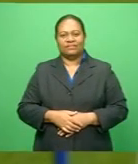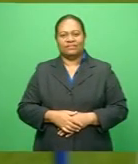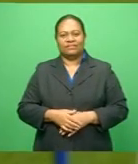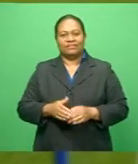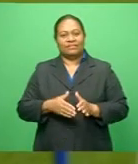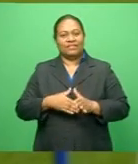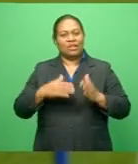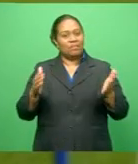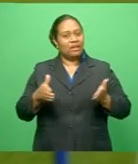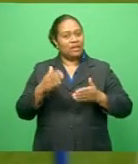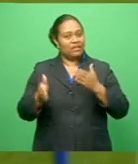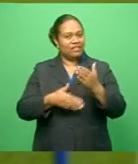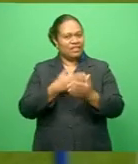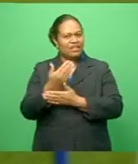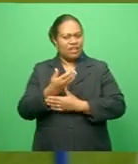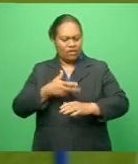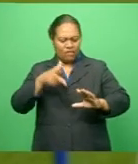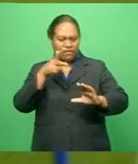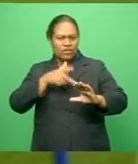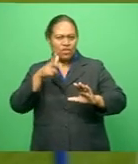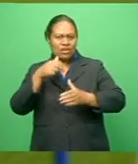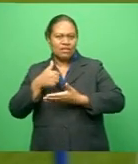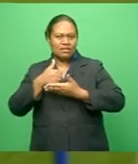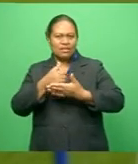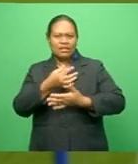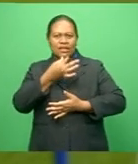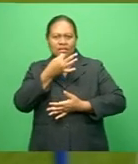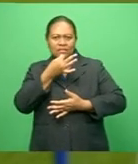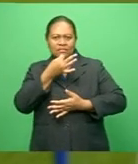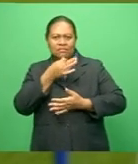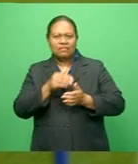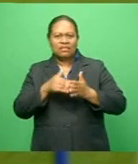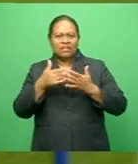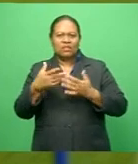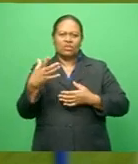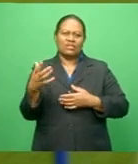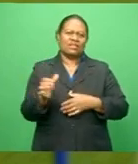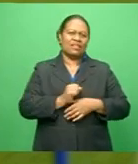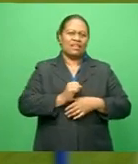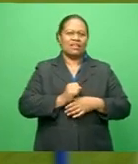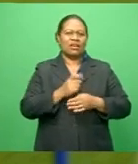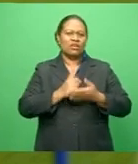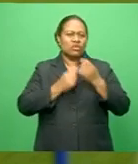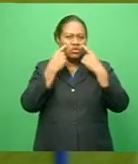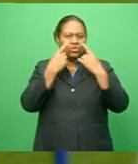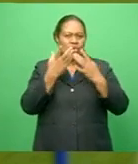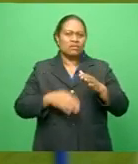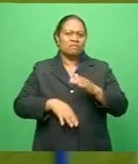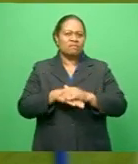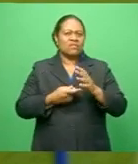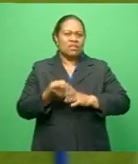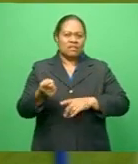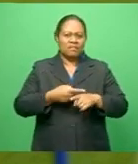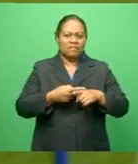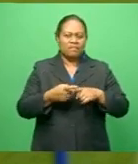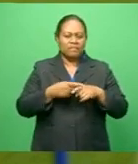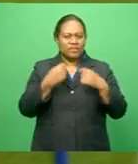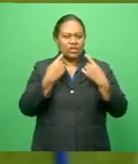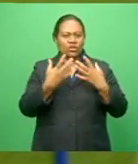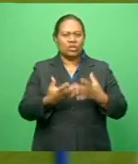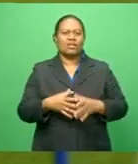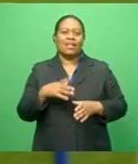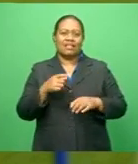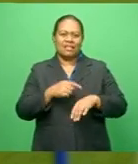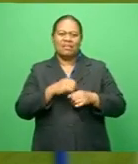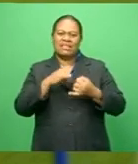In our play of the day, the video assistant referee has once again taken the limelight in controversial fashion in the English Premier League, this time